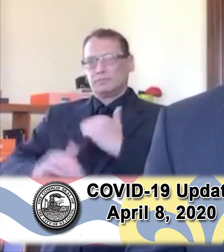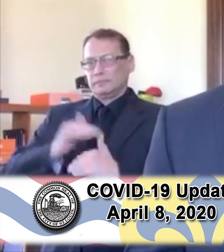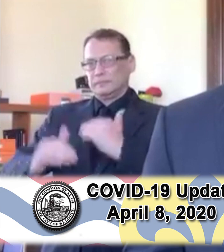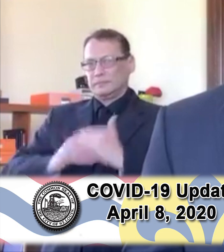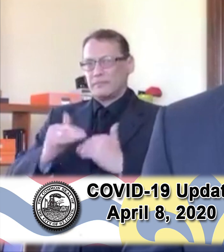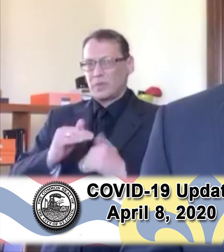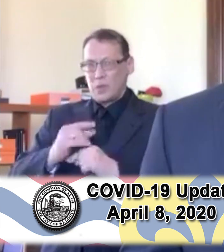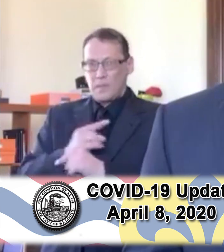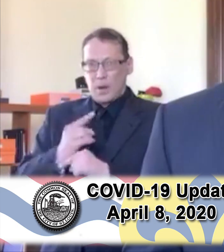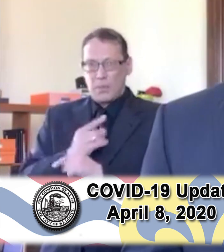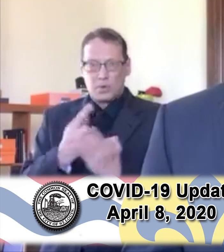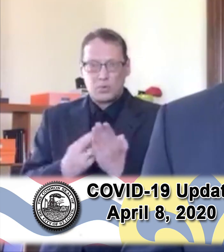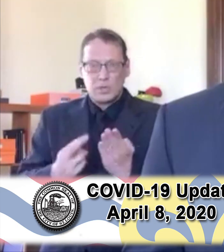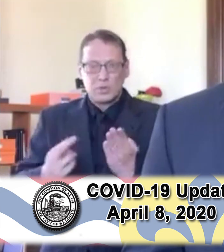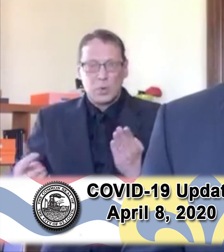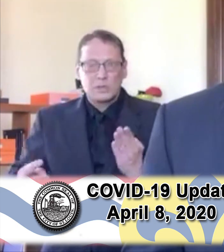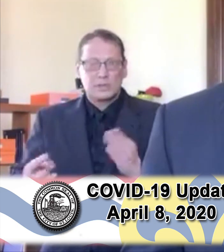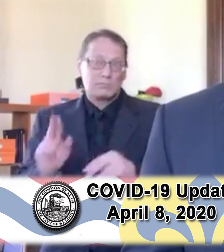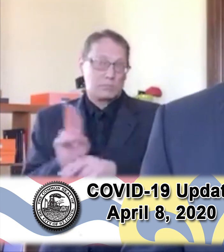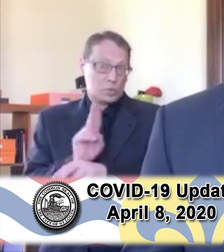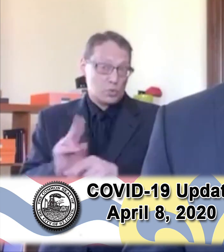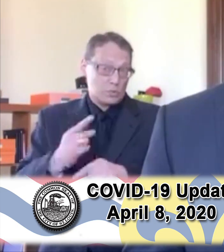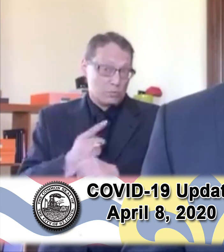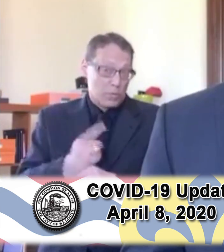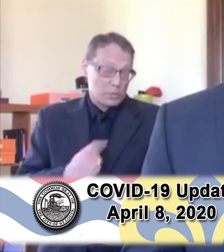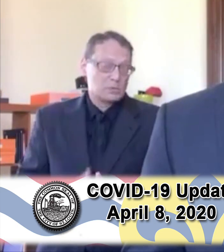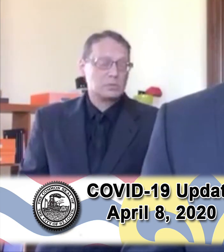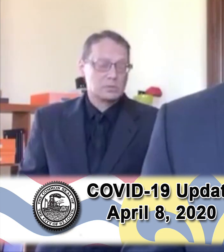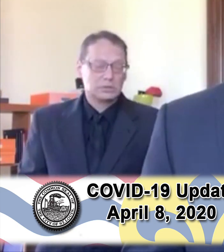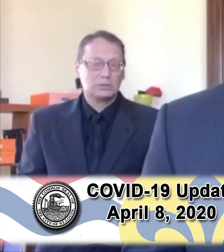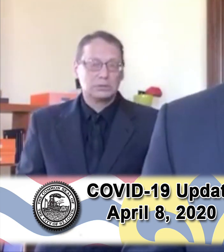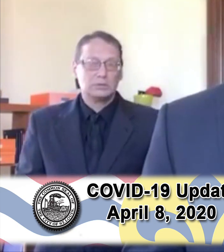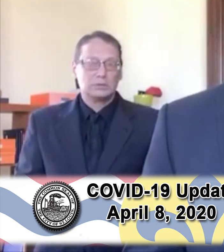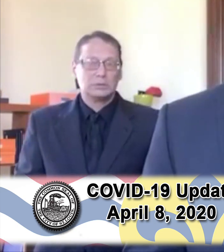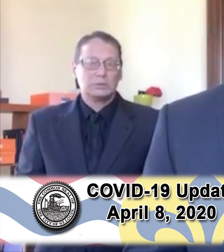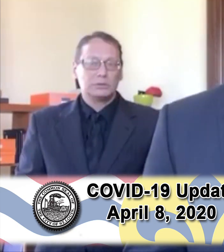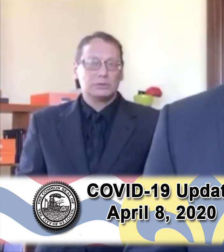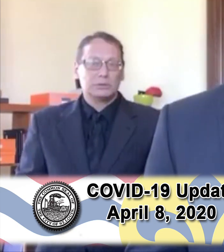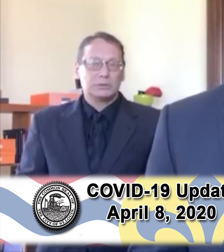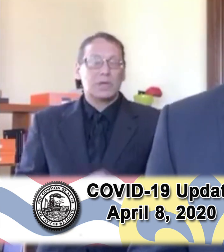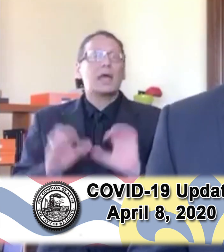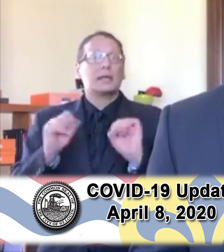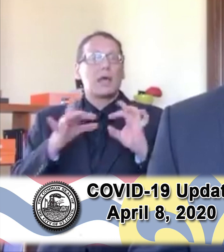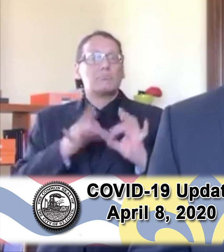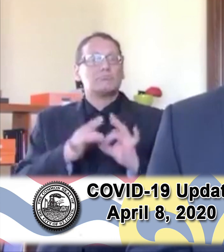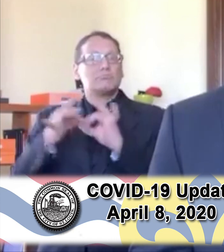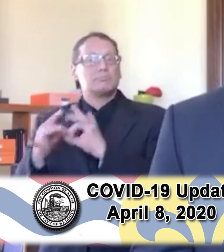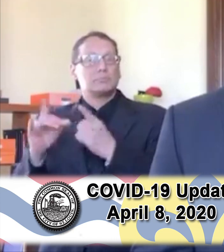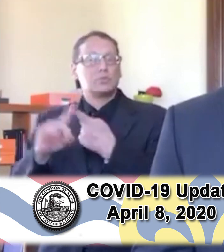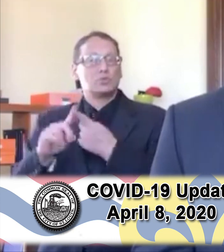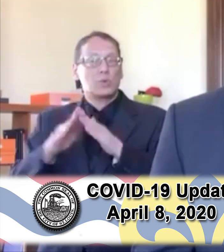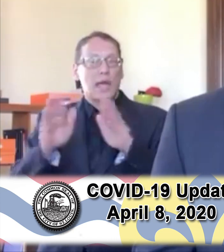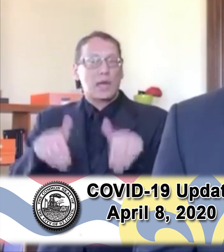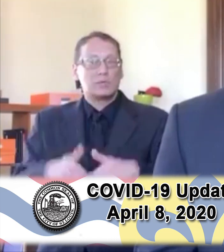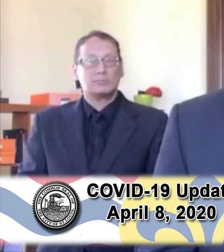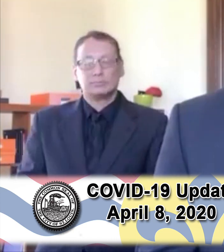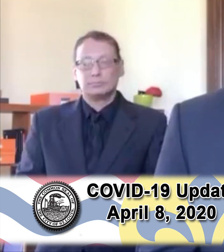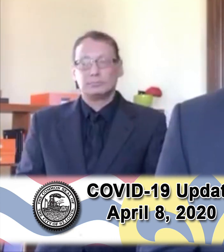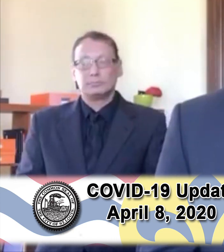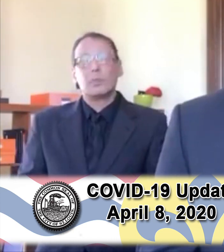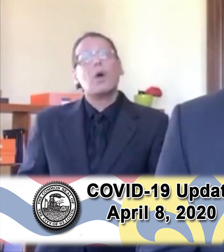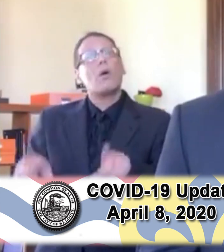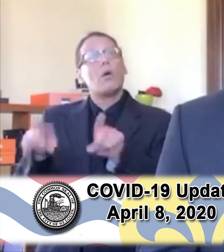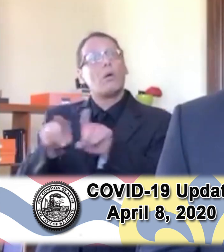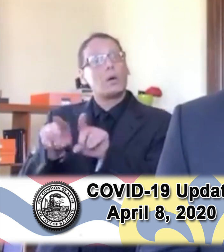federal resources and city resources that we have available to link individuals to housing. We're also working